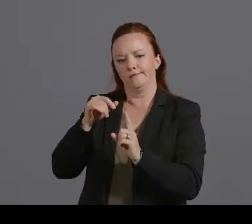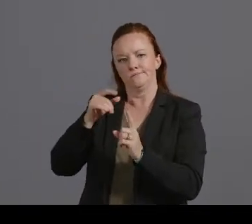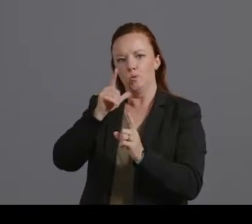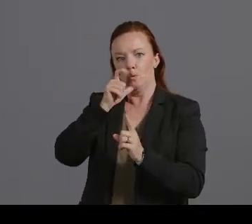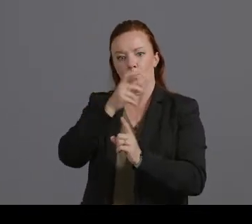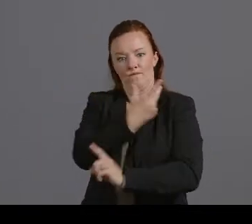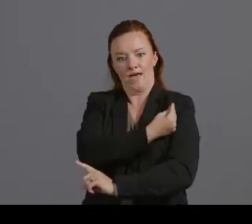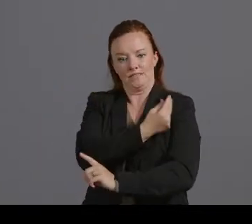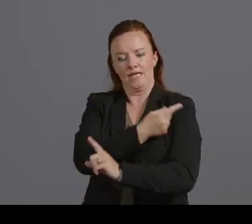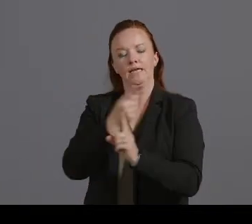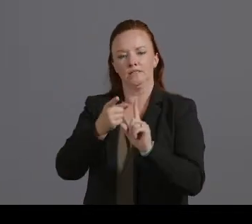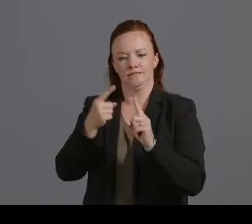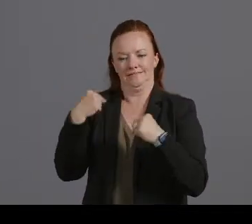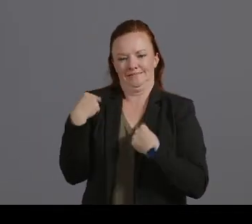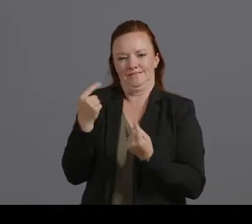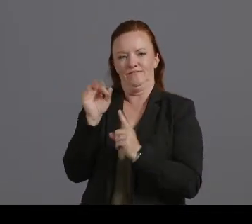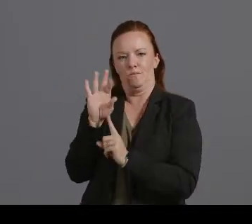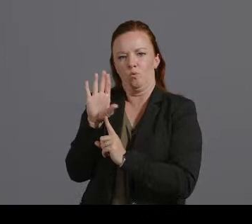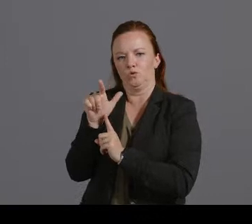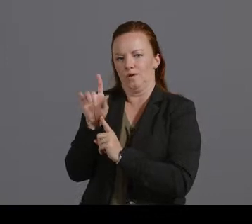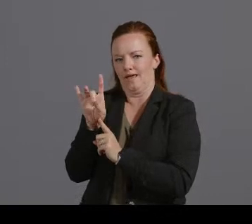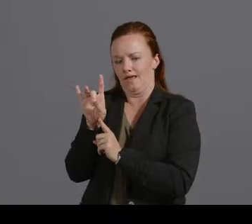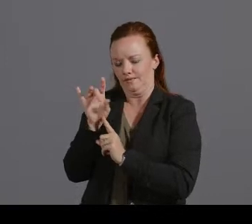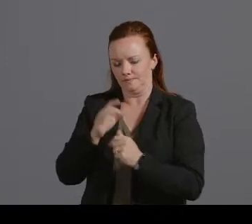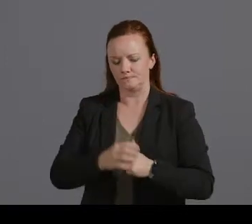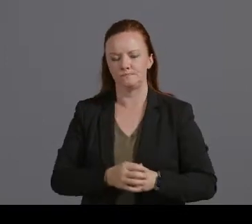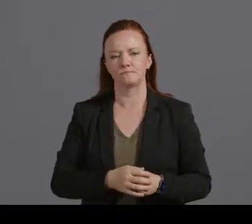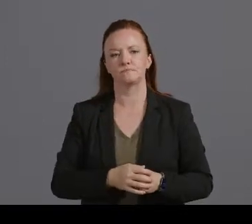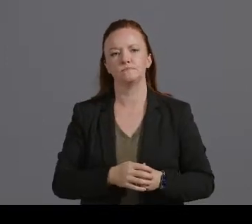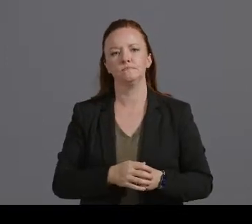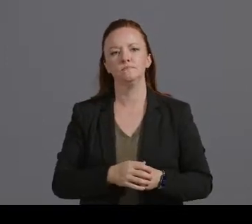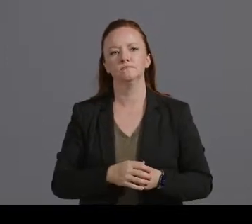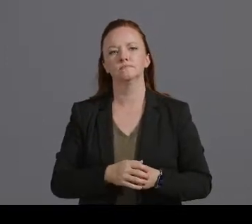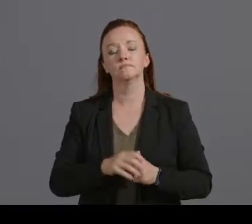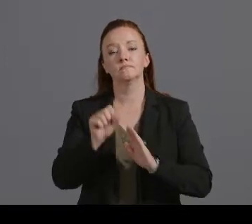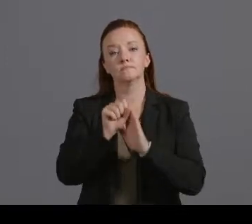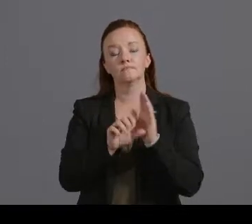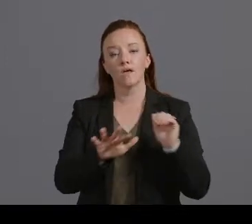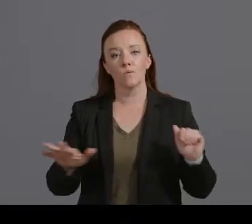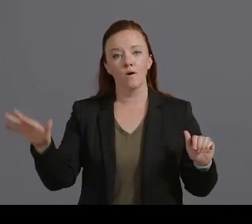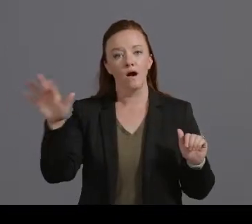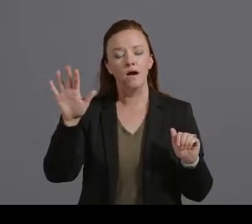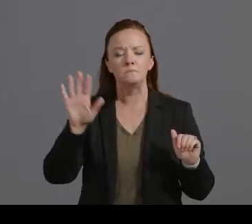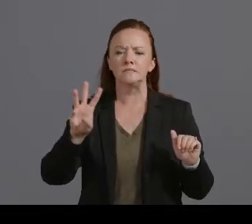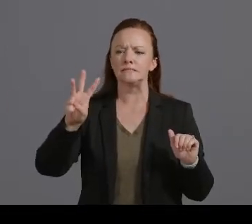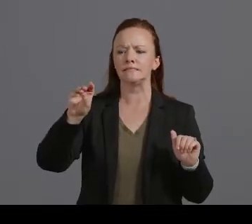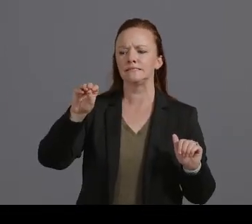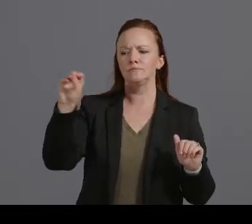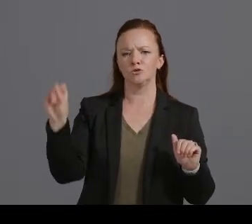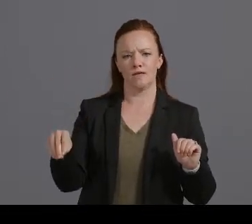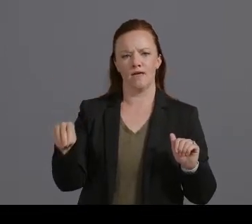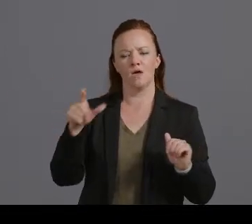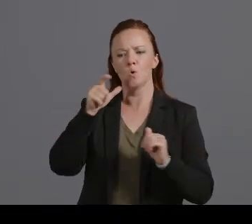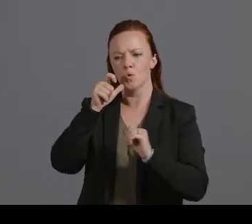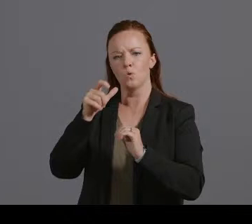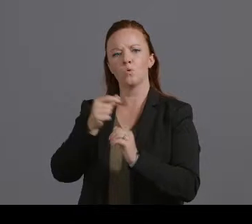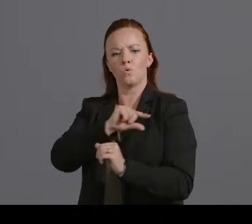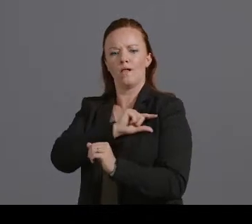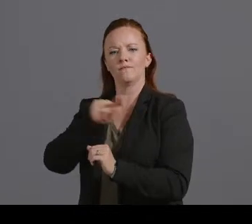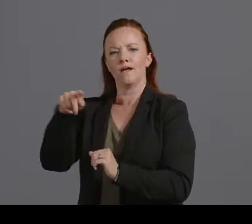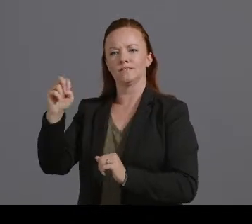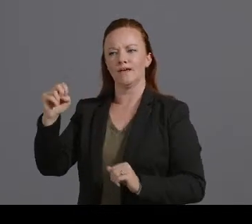28th. You can see that statewide, we about 60% of all phase 1A and prioritized